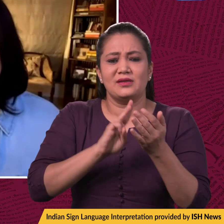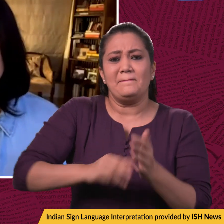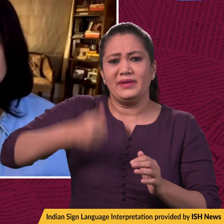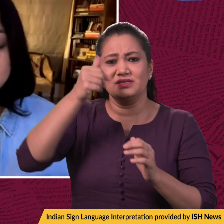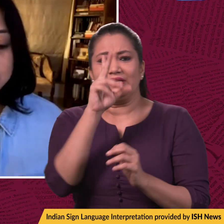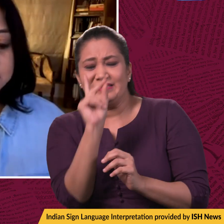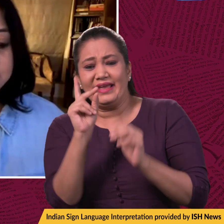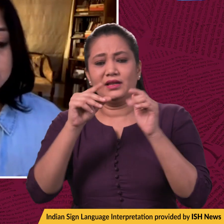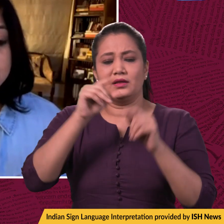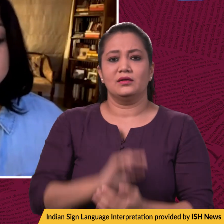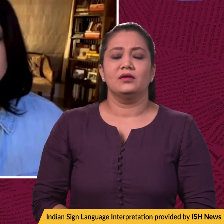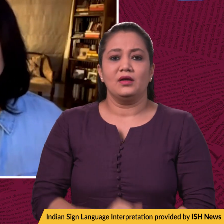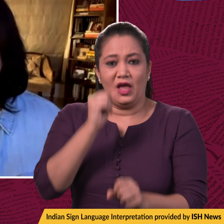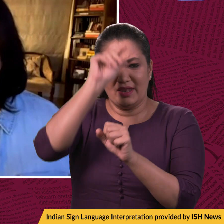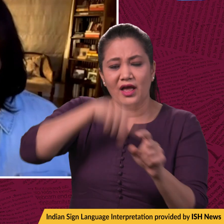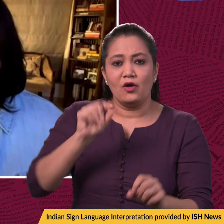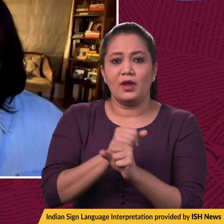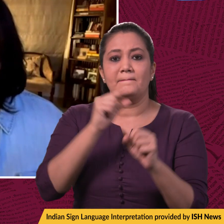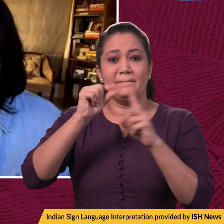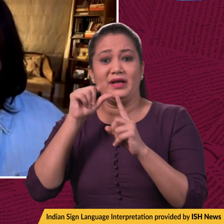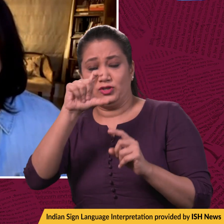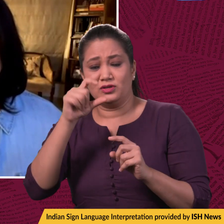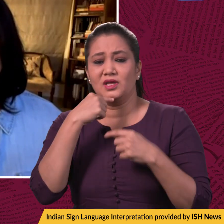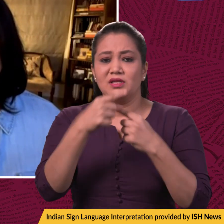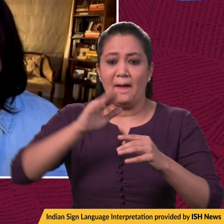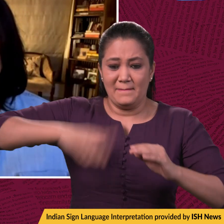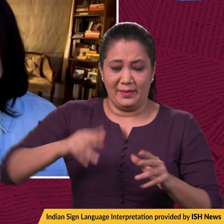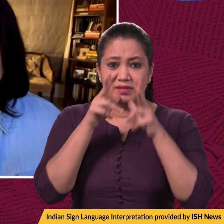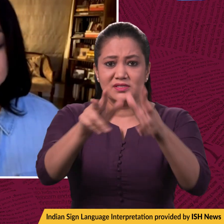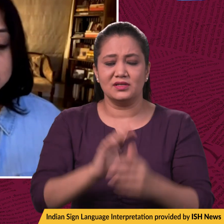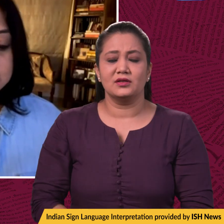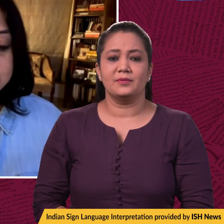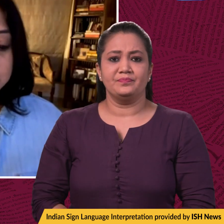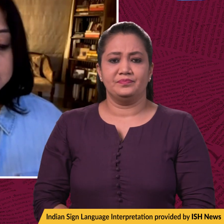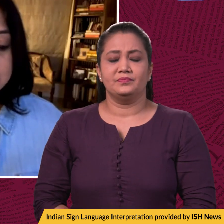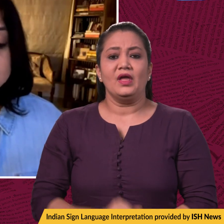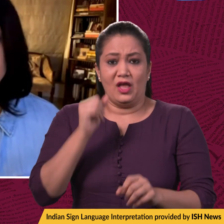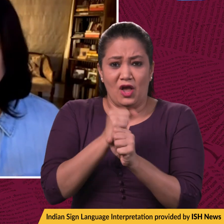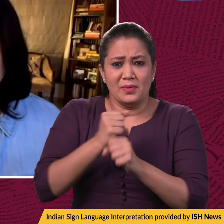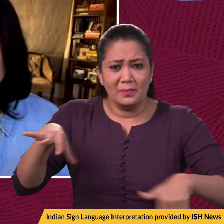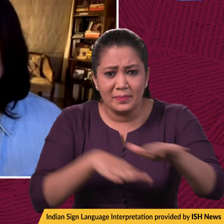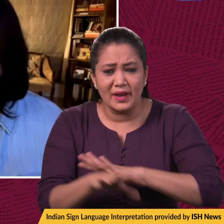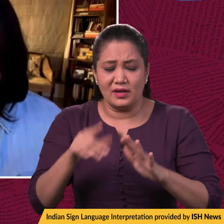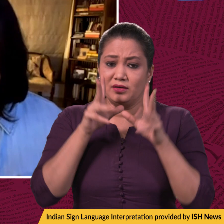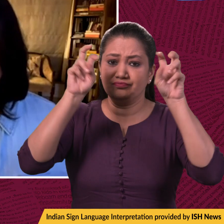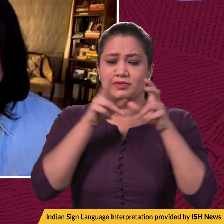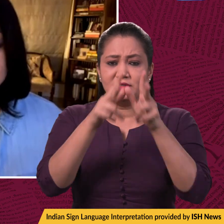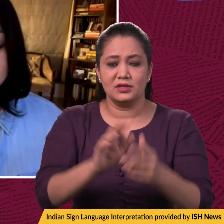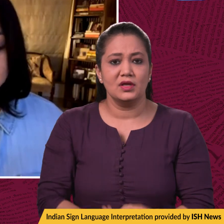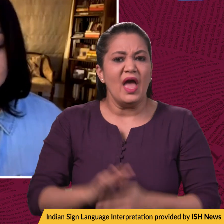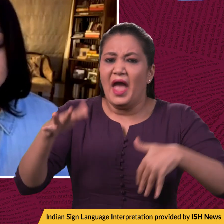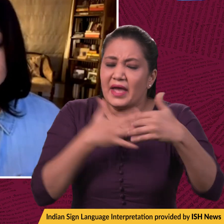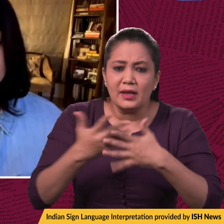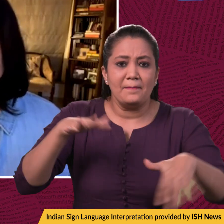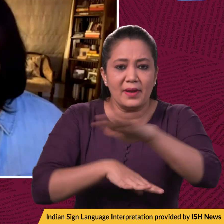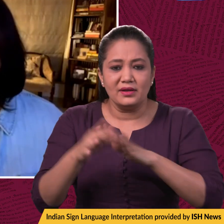Minister for Finance for the Government of India, Pankaj Chaudhary, spoke in Parliament today and told Parliament that the government has, and I quote, no plans